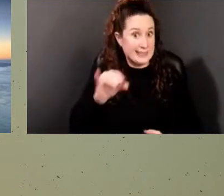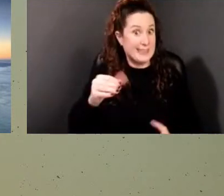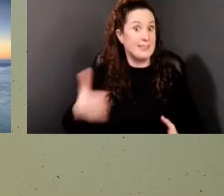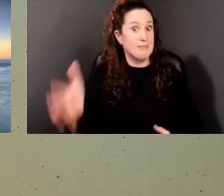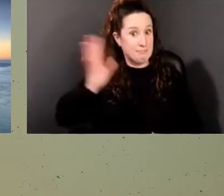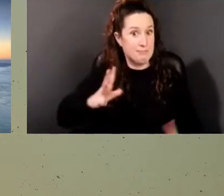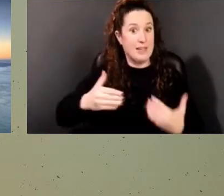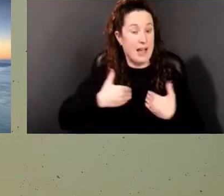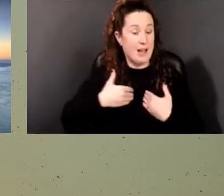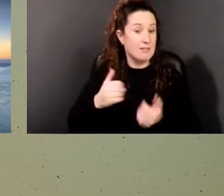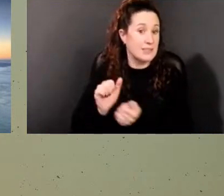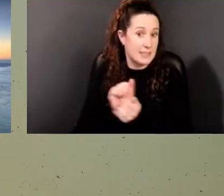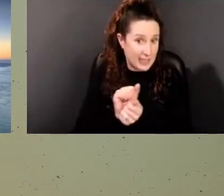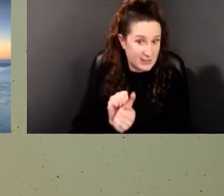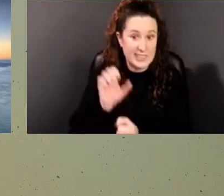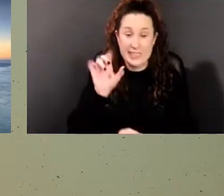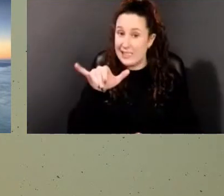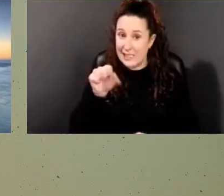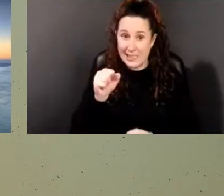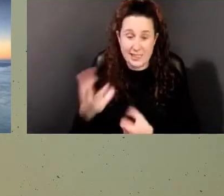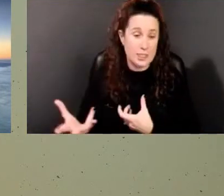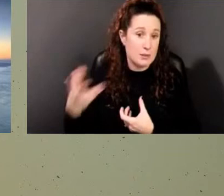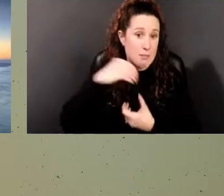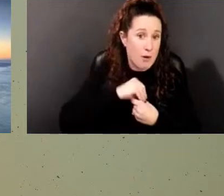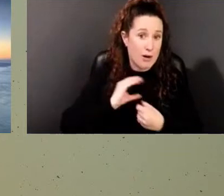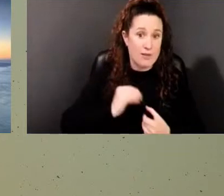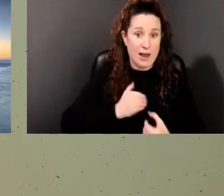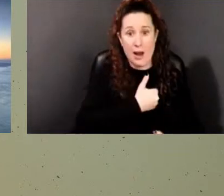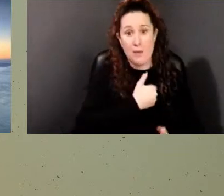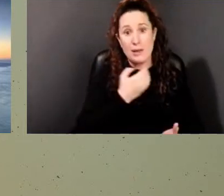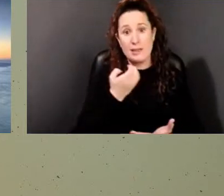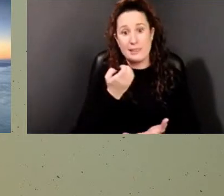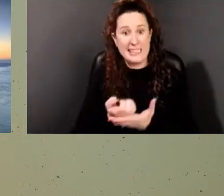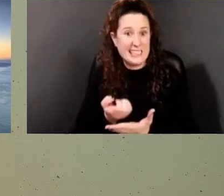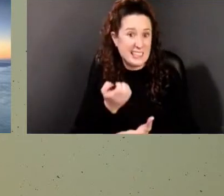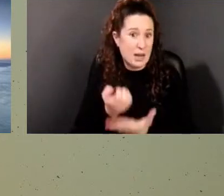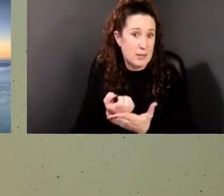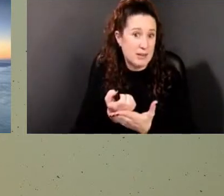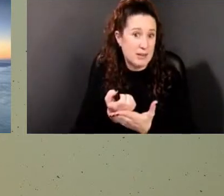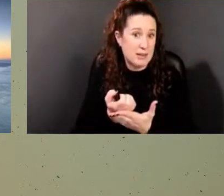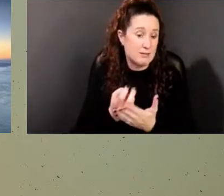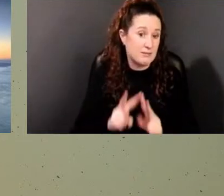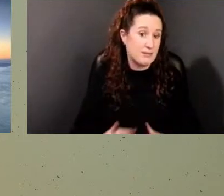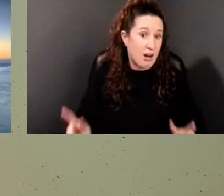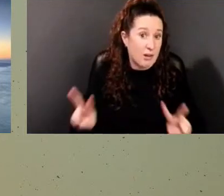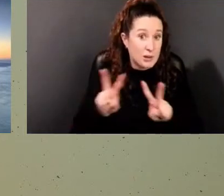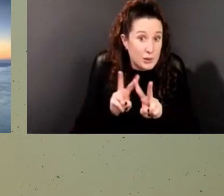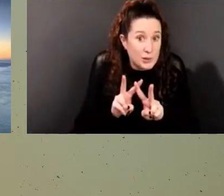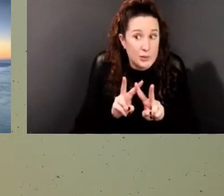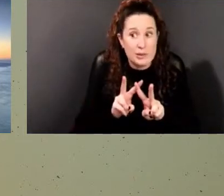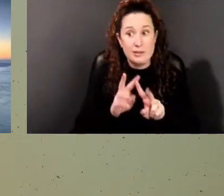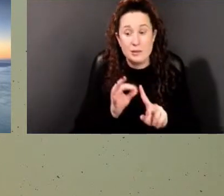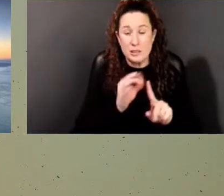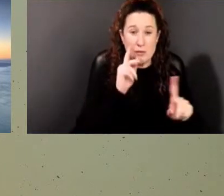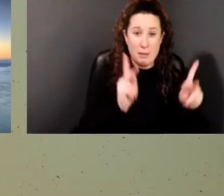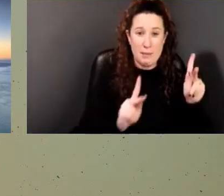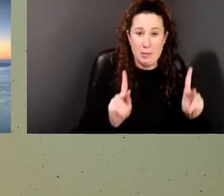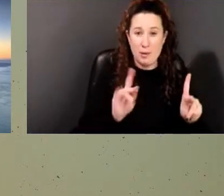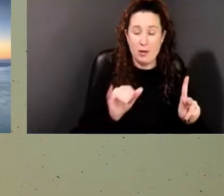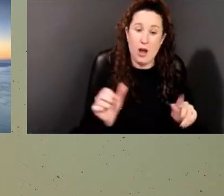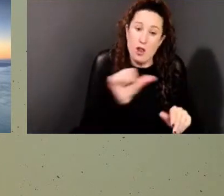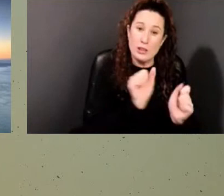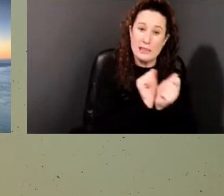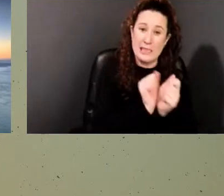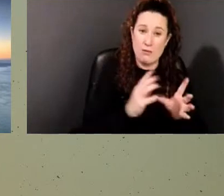it being part of the economic value, frankly, of folks like John Dickinson and other slave owners and